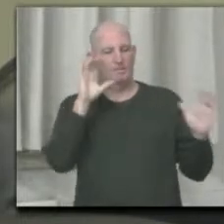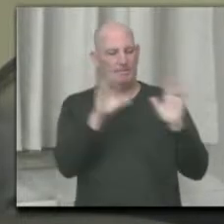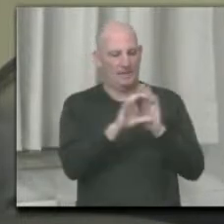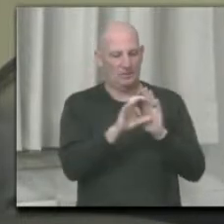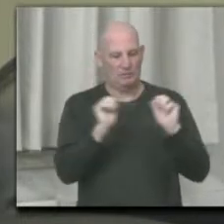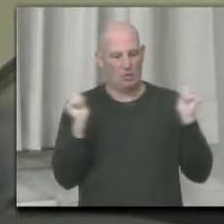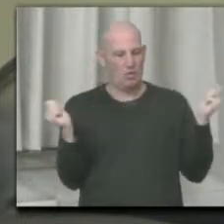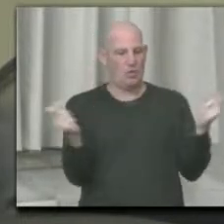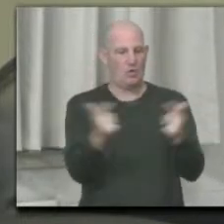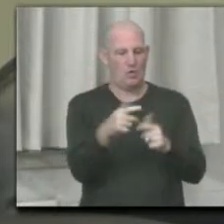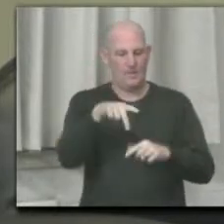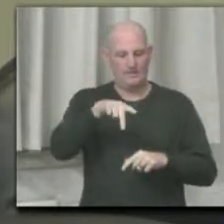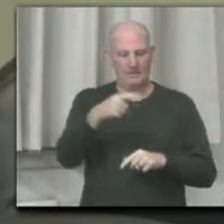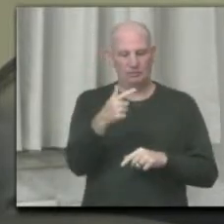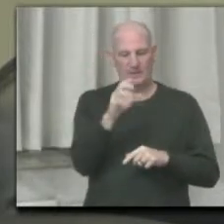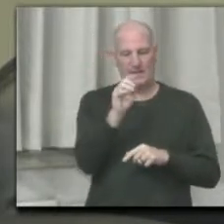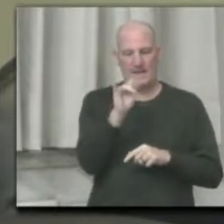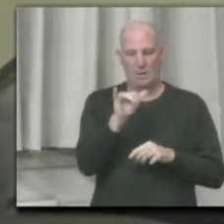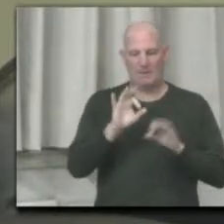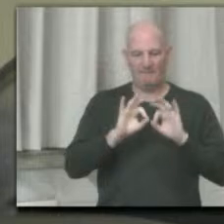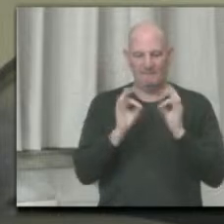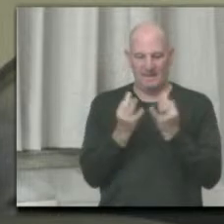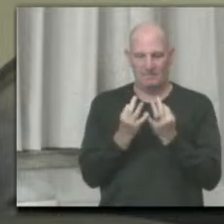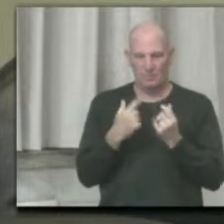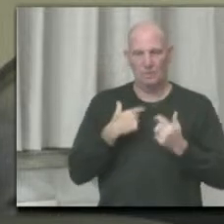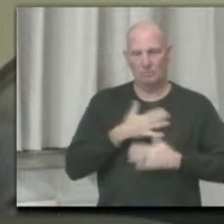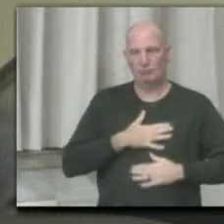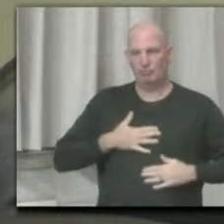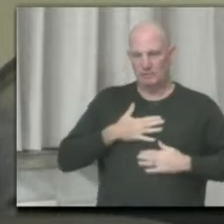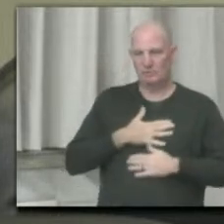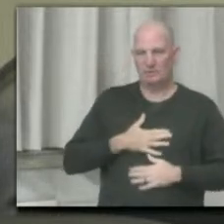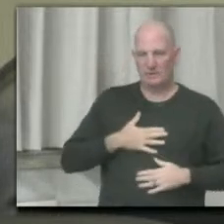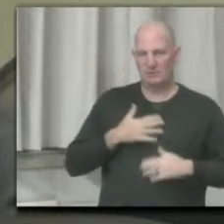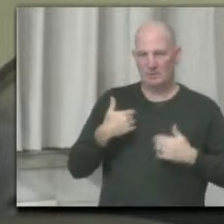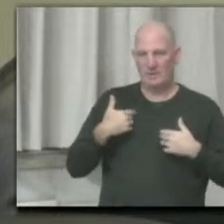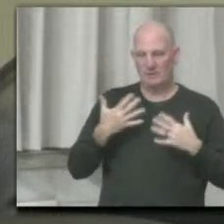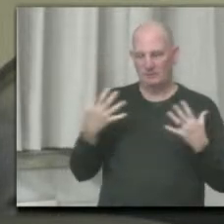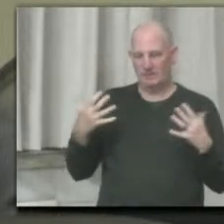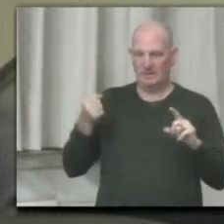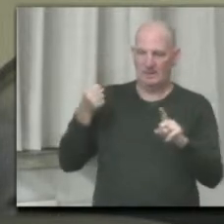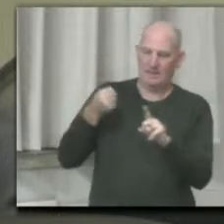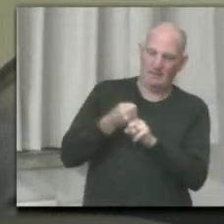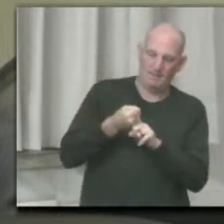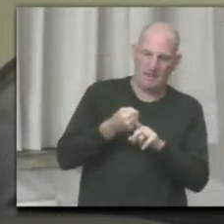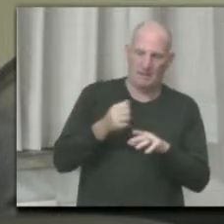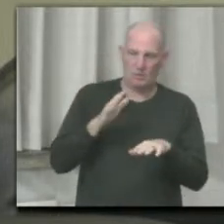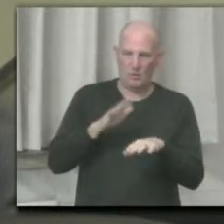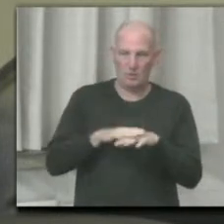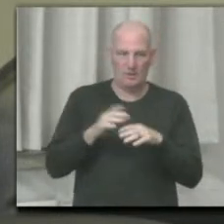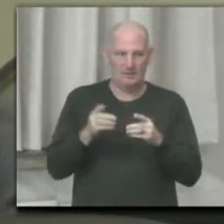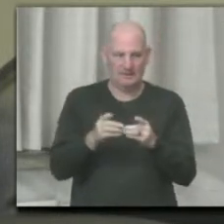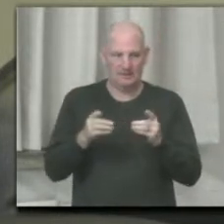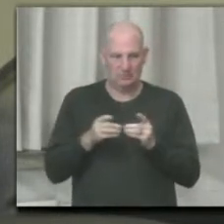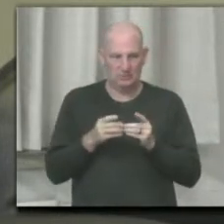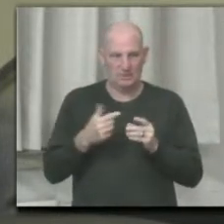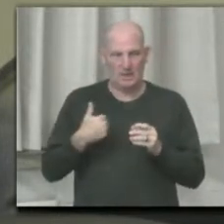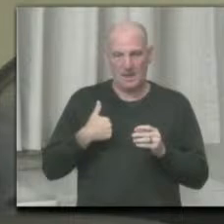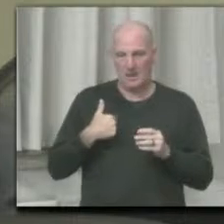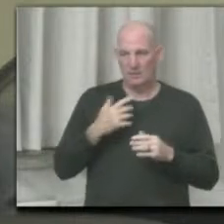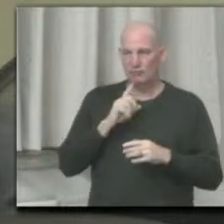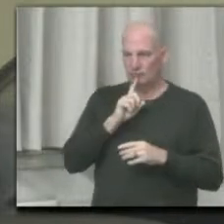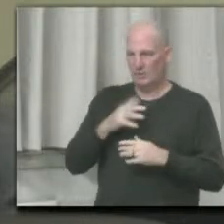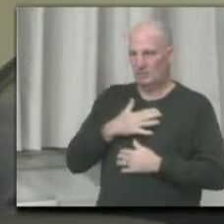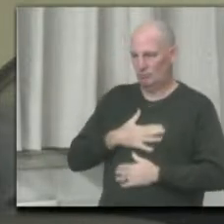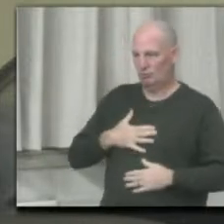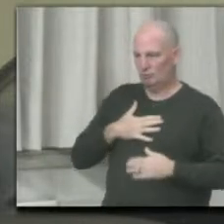County families, and we appreciate that it's had a meaningful impact on the district. I personally deeply